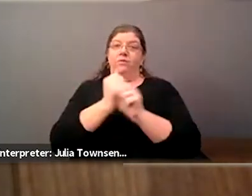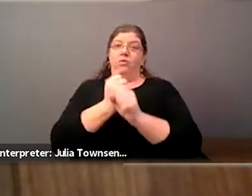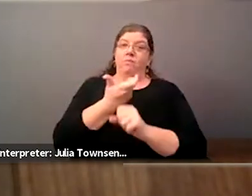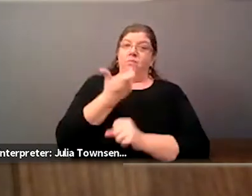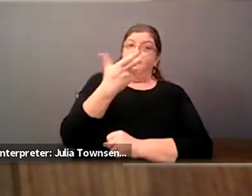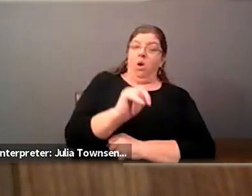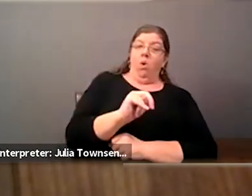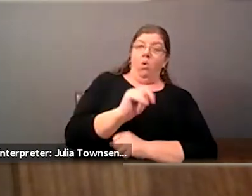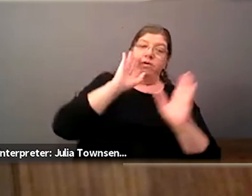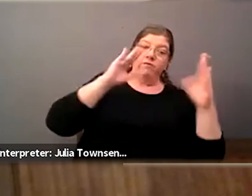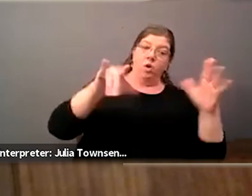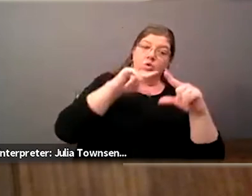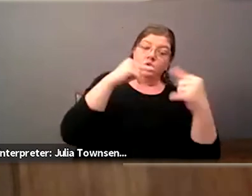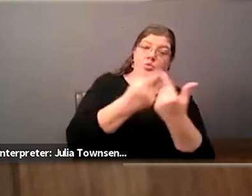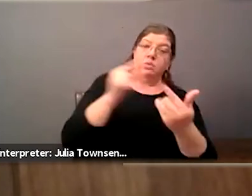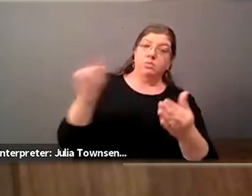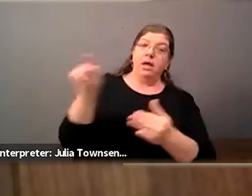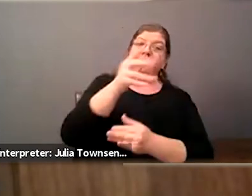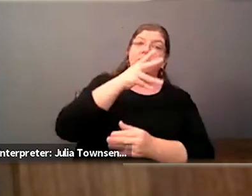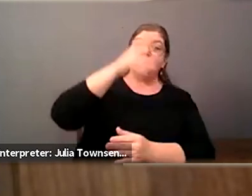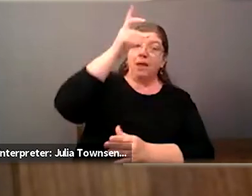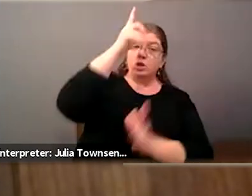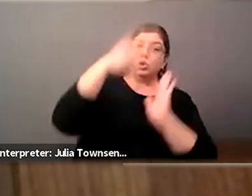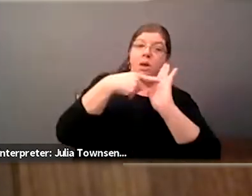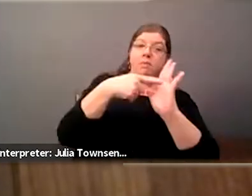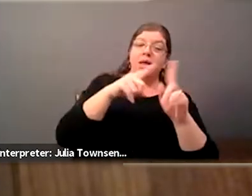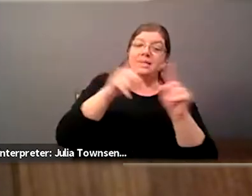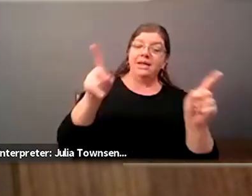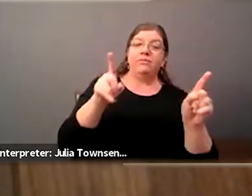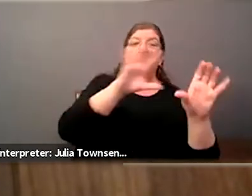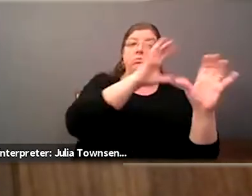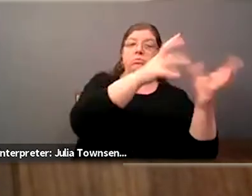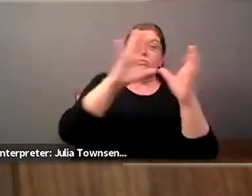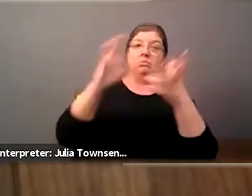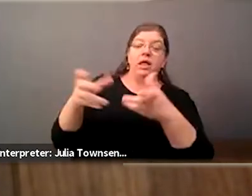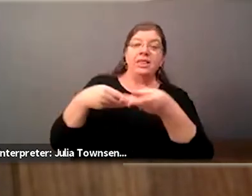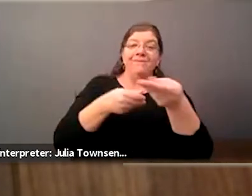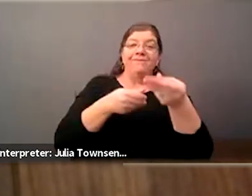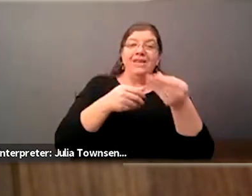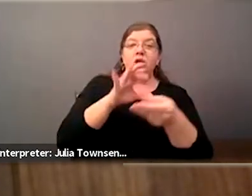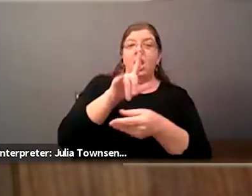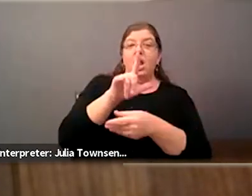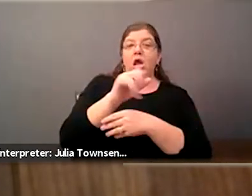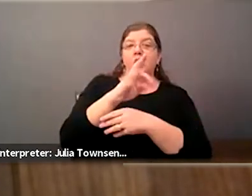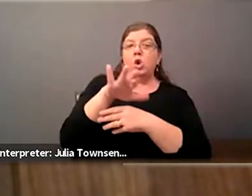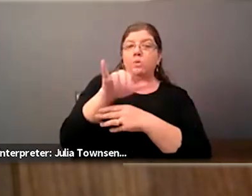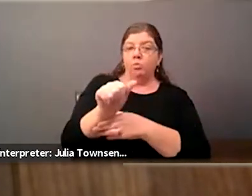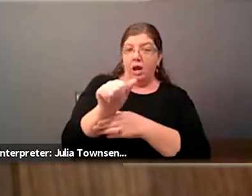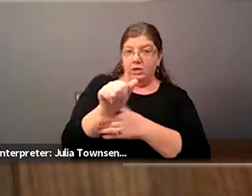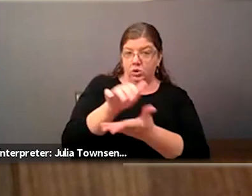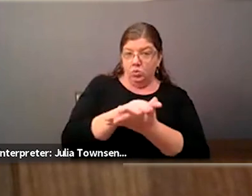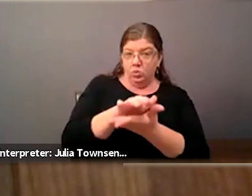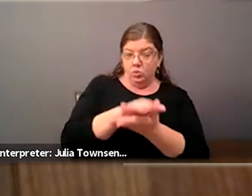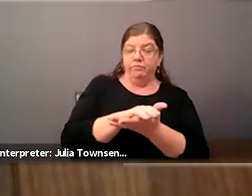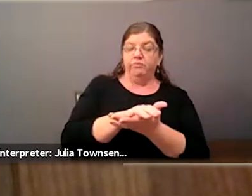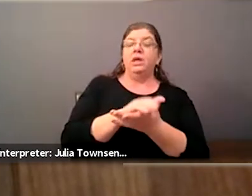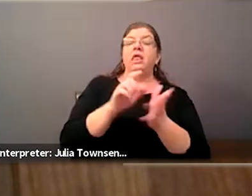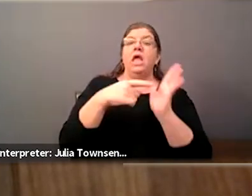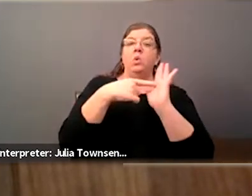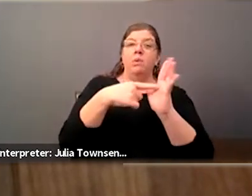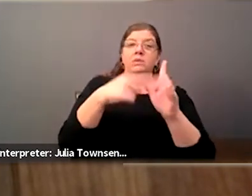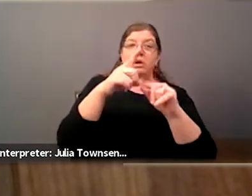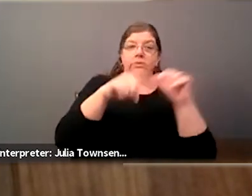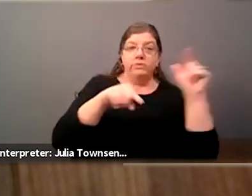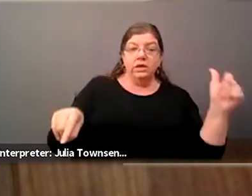uh parents that are representative from different feeders that feed into lacumbra they're representative of of different